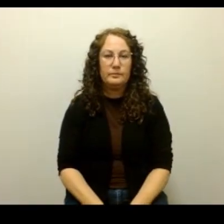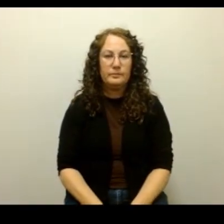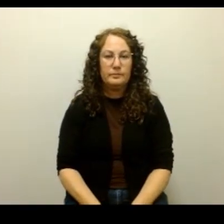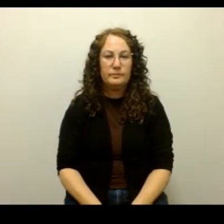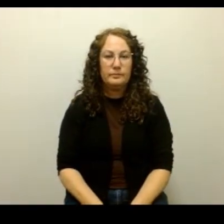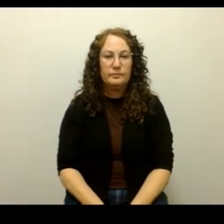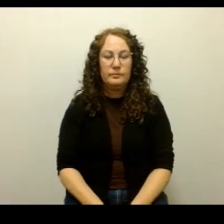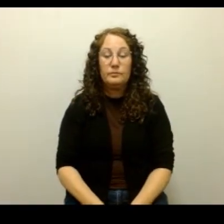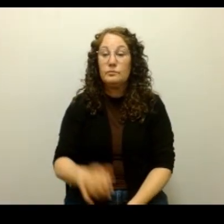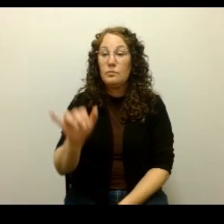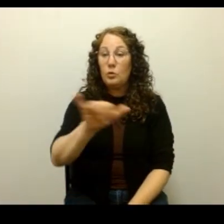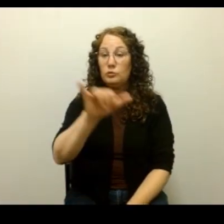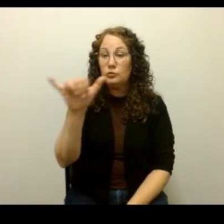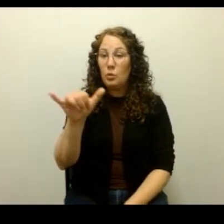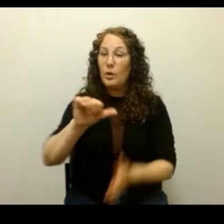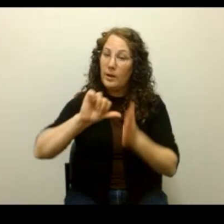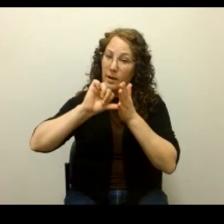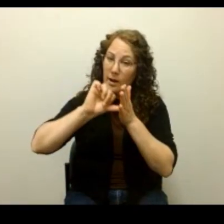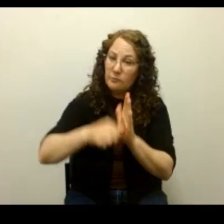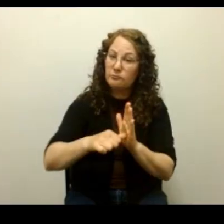We also need to highlight that